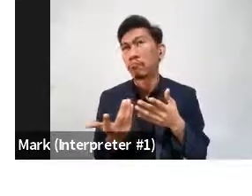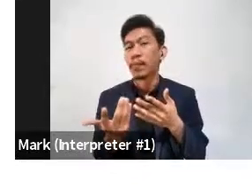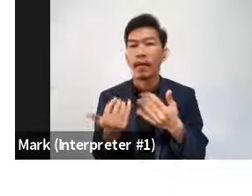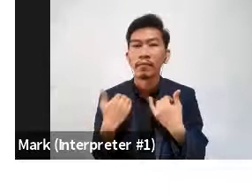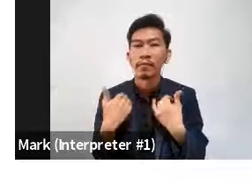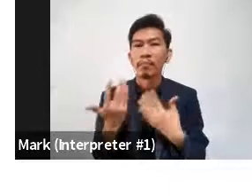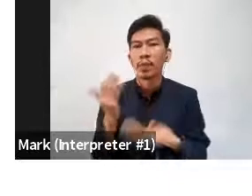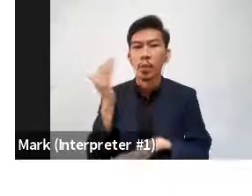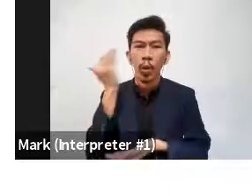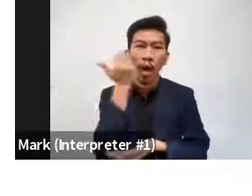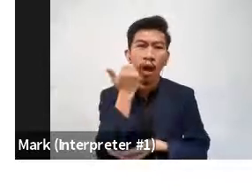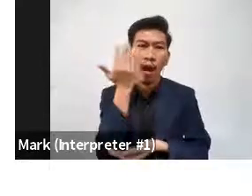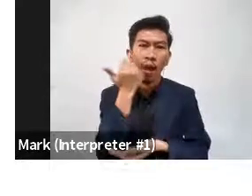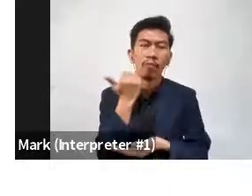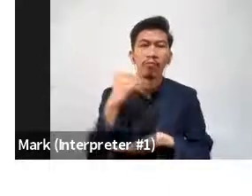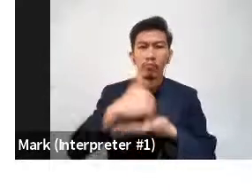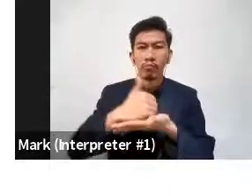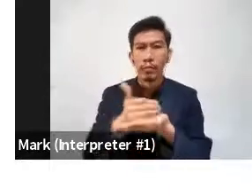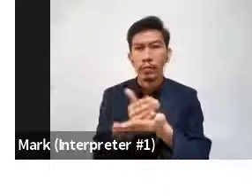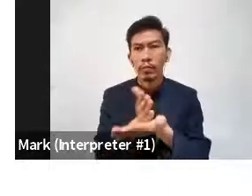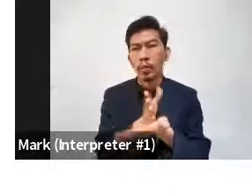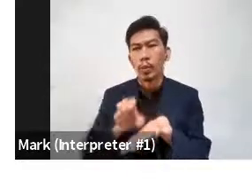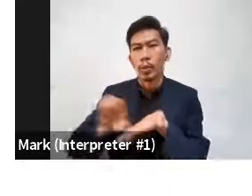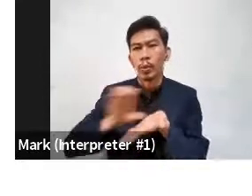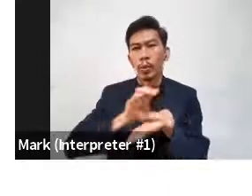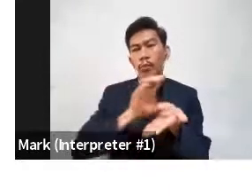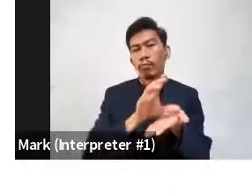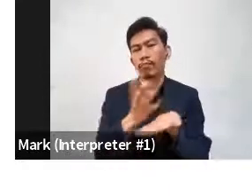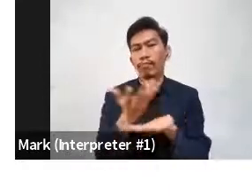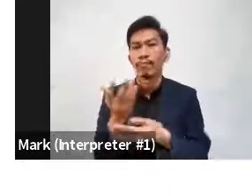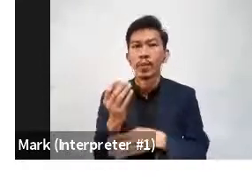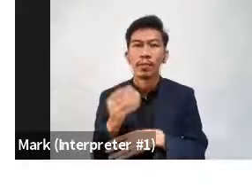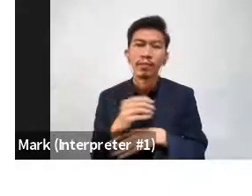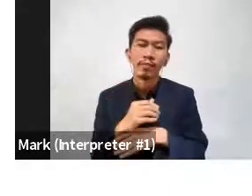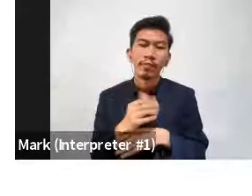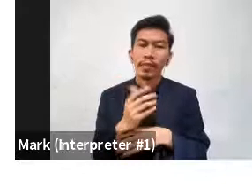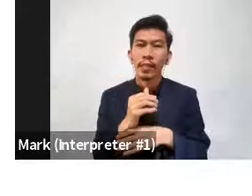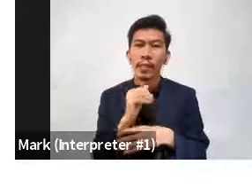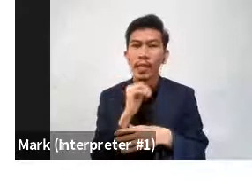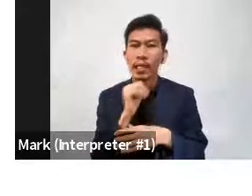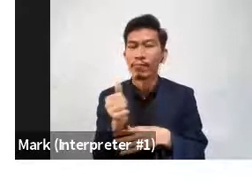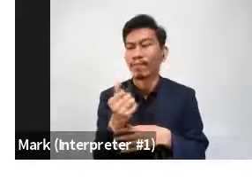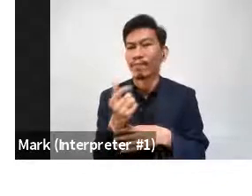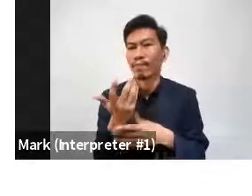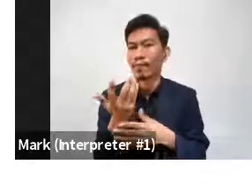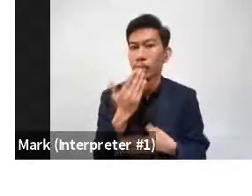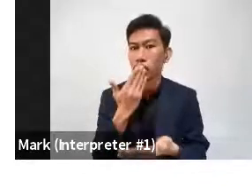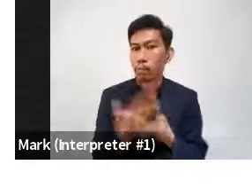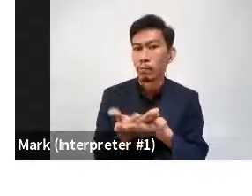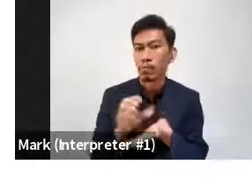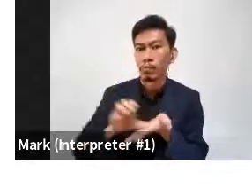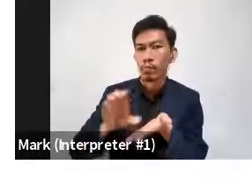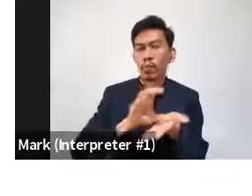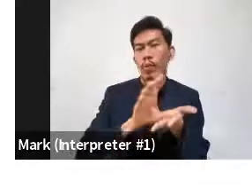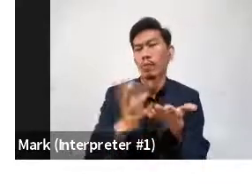inefficient allocation of resources. Over the years, we are spending so much on hospitals and not much on public health. And